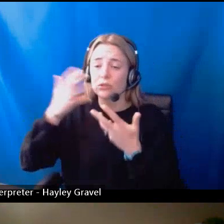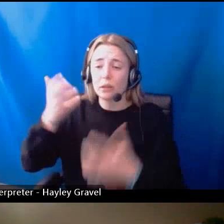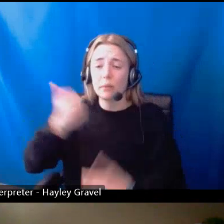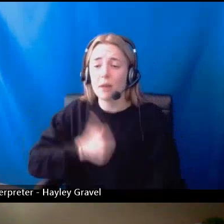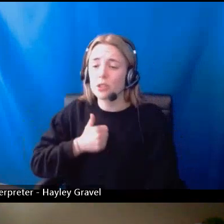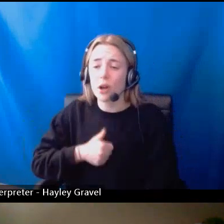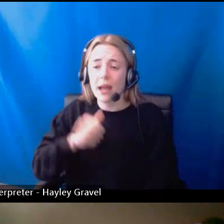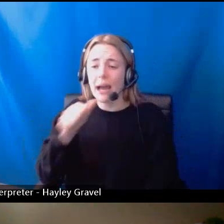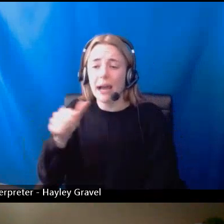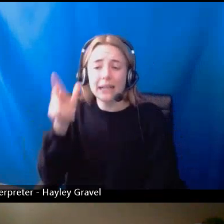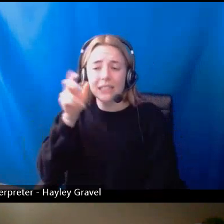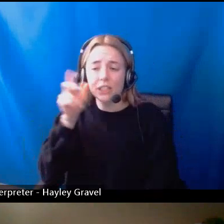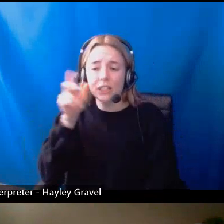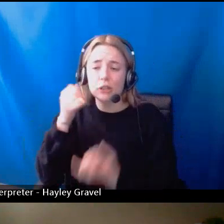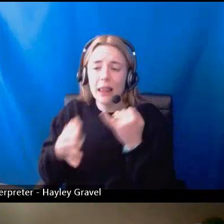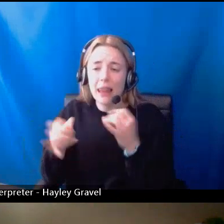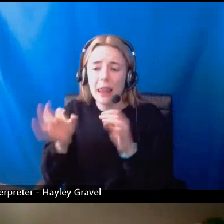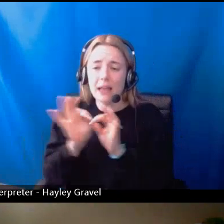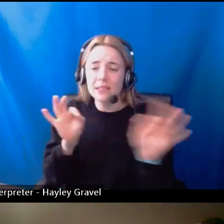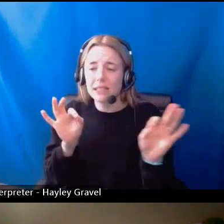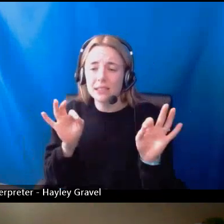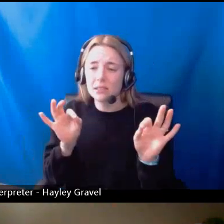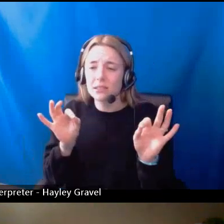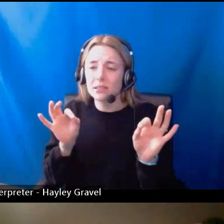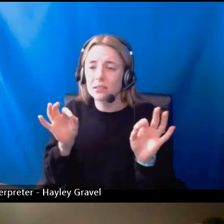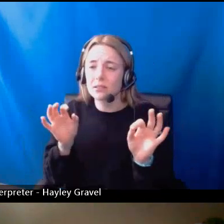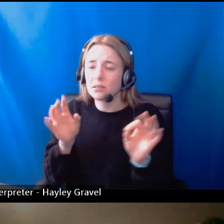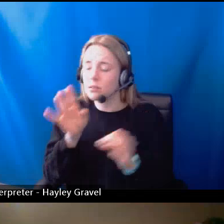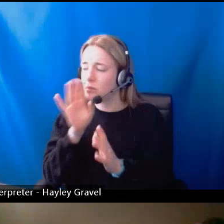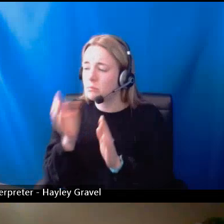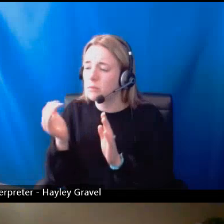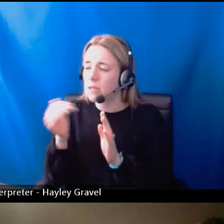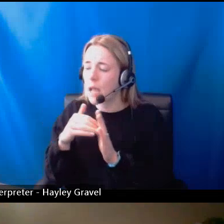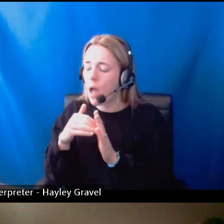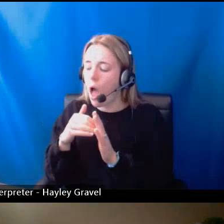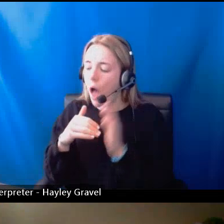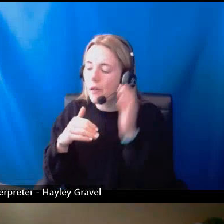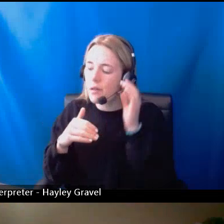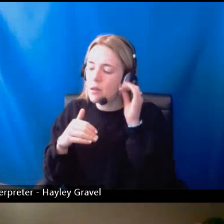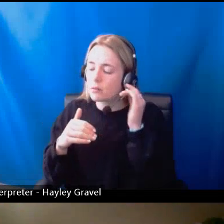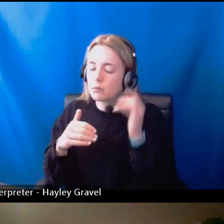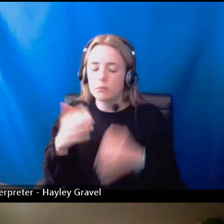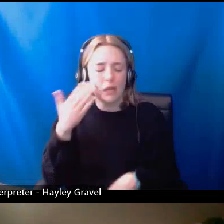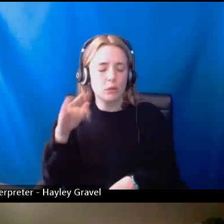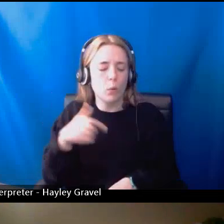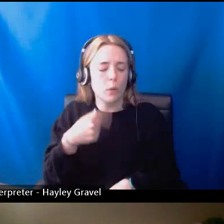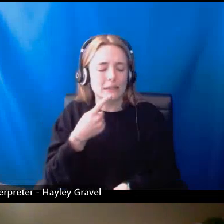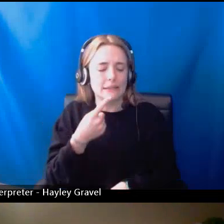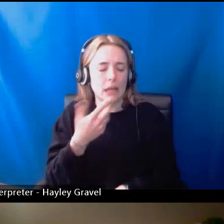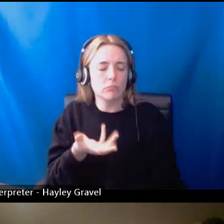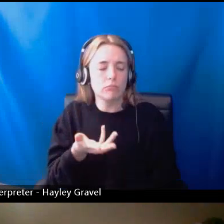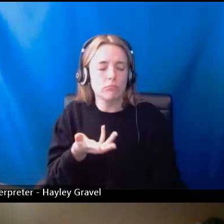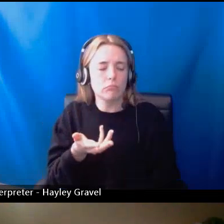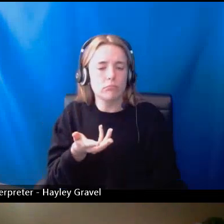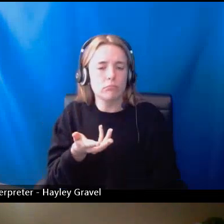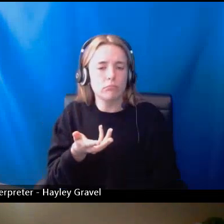hear that last sentence that you were saying. I don't even know what I said.